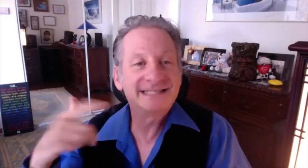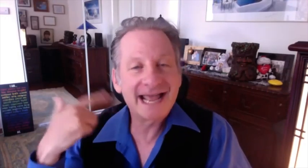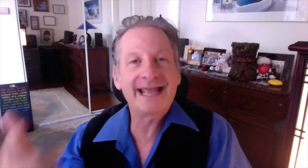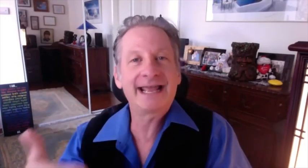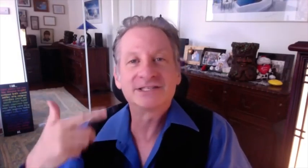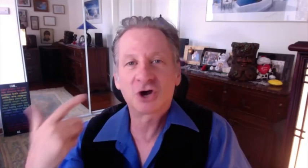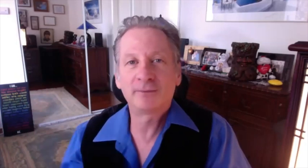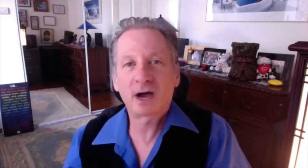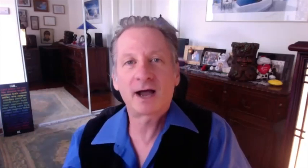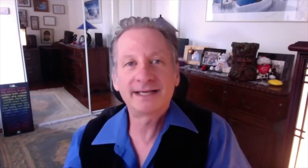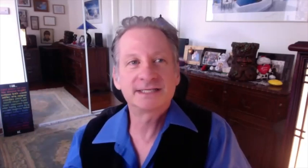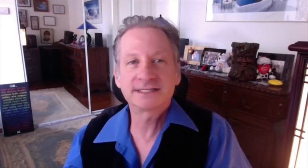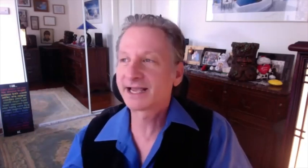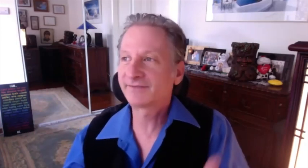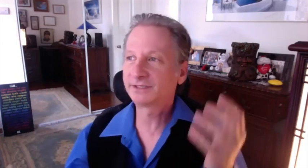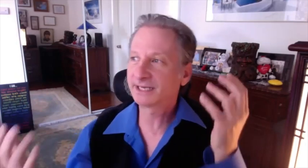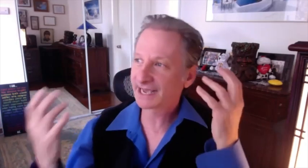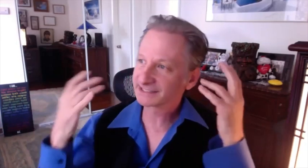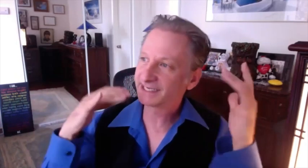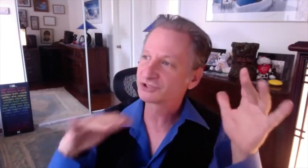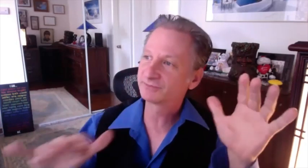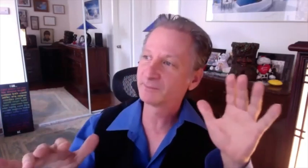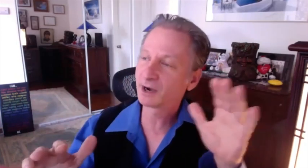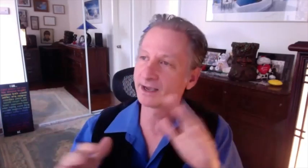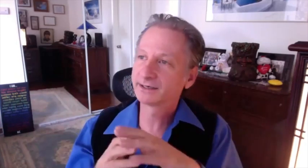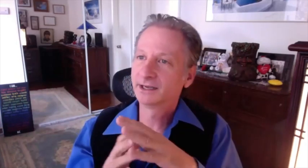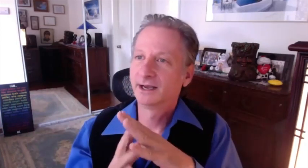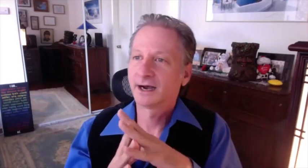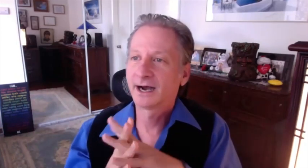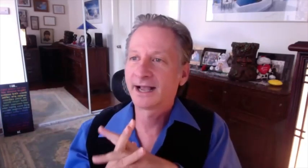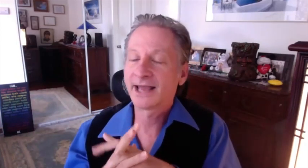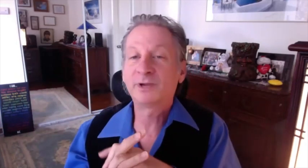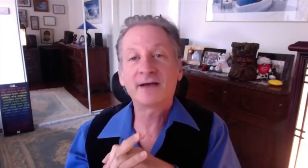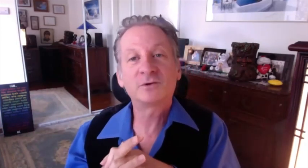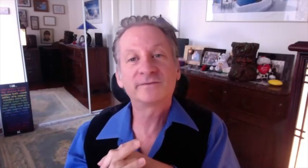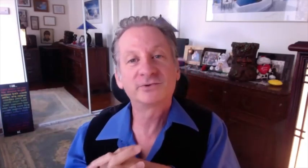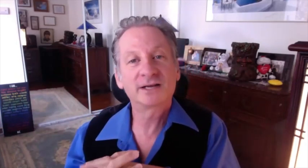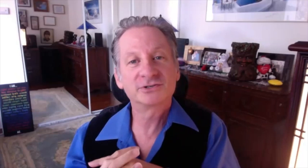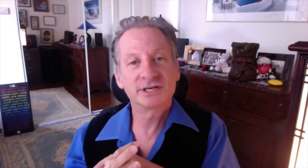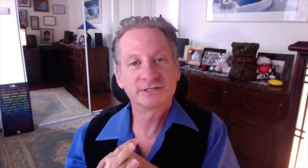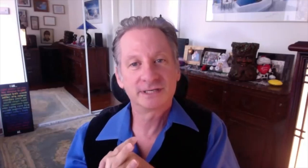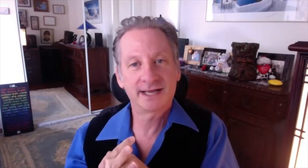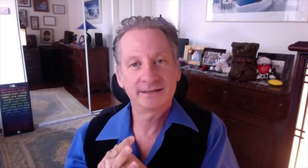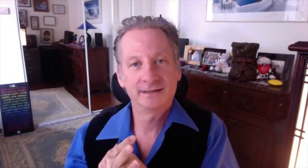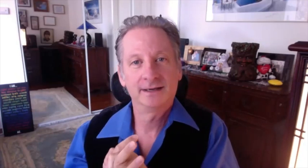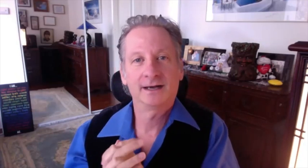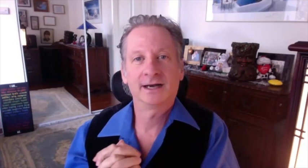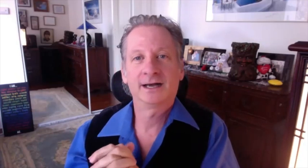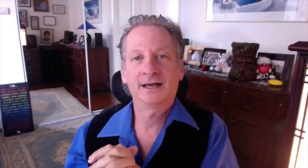not a day has gone by since it hasn't entered my mind. And we have one of the directors here